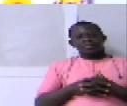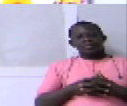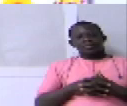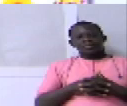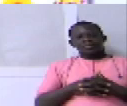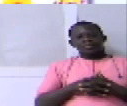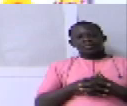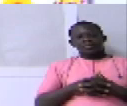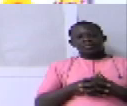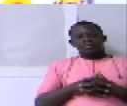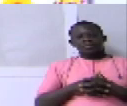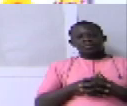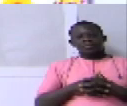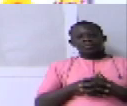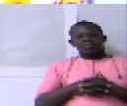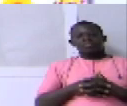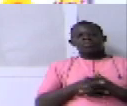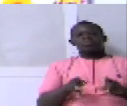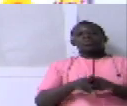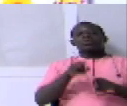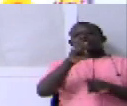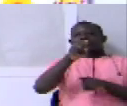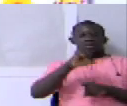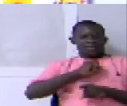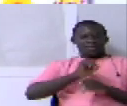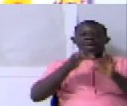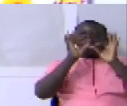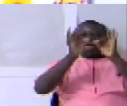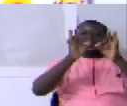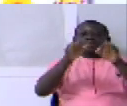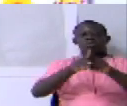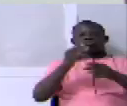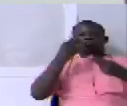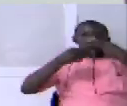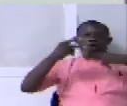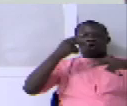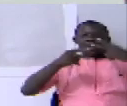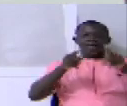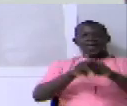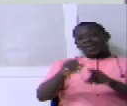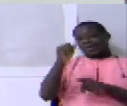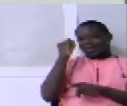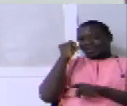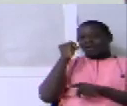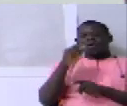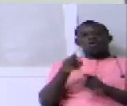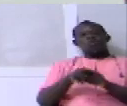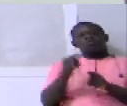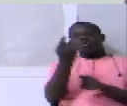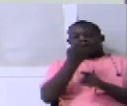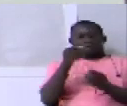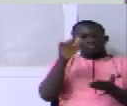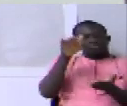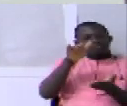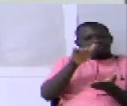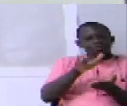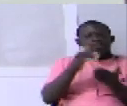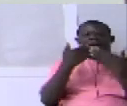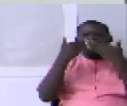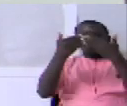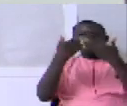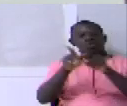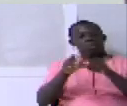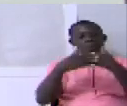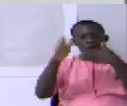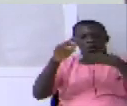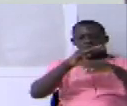bulu jube You narrated this story yesterday, so just reduce the detail and